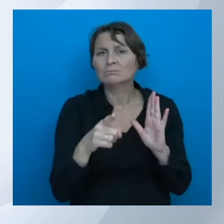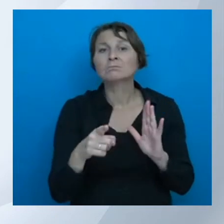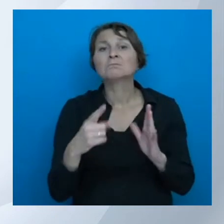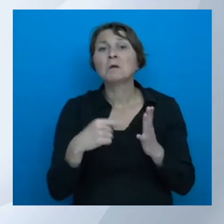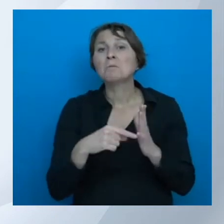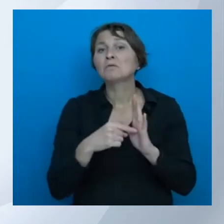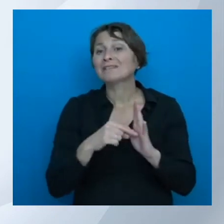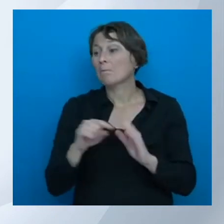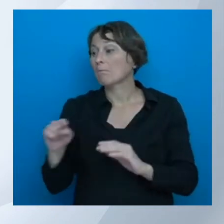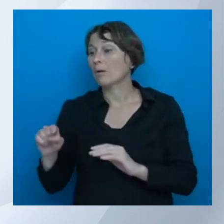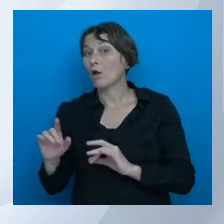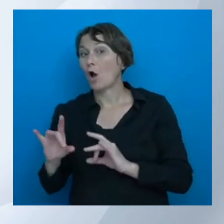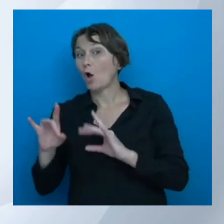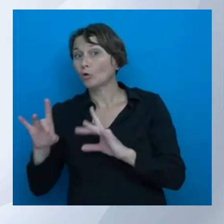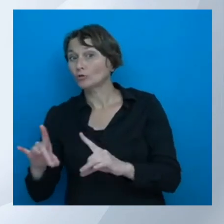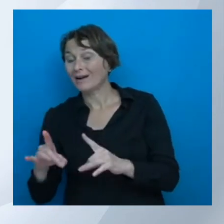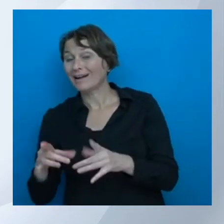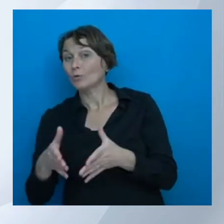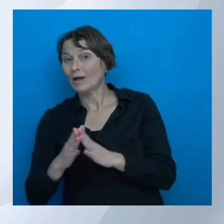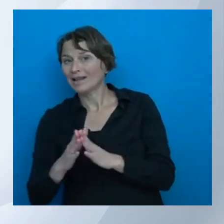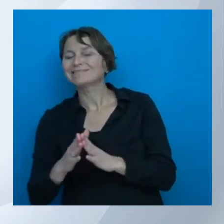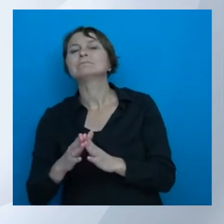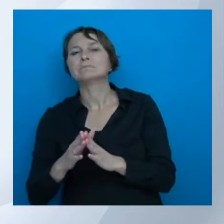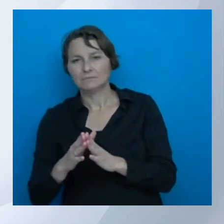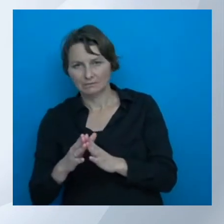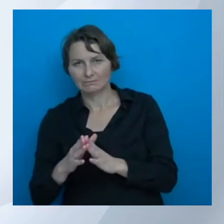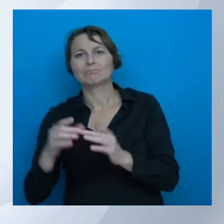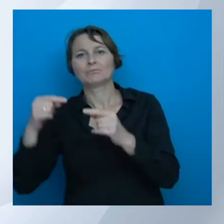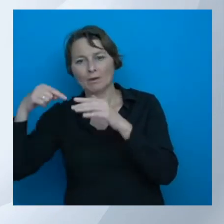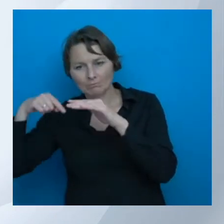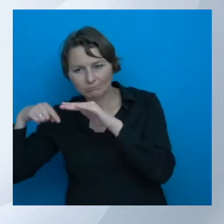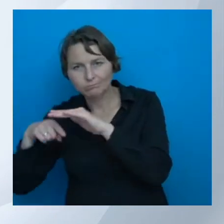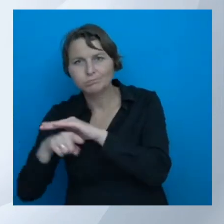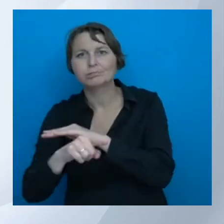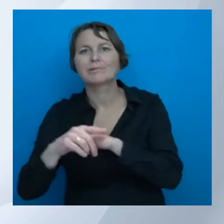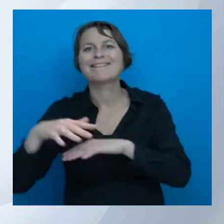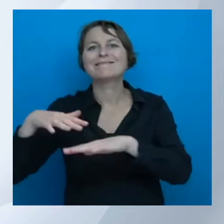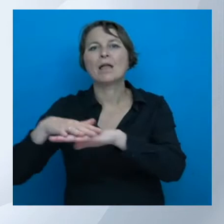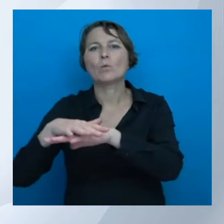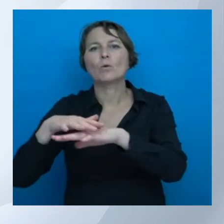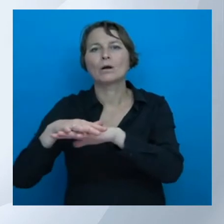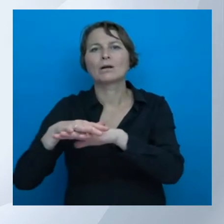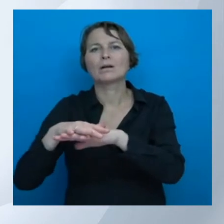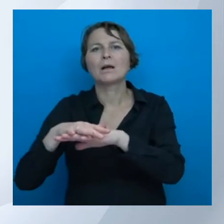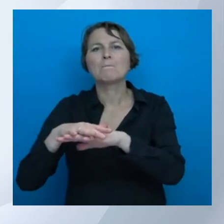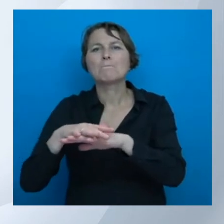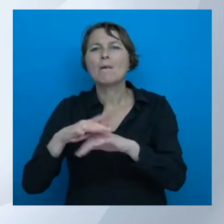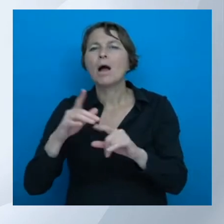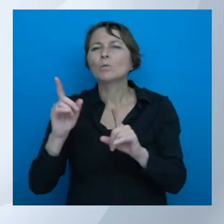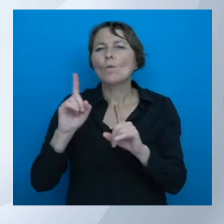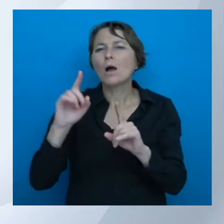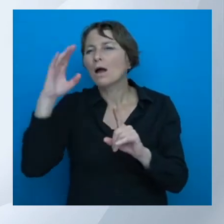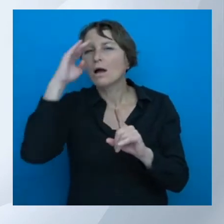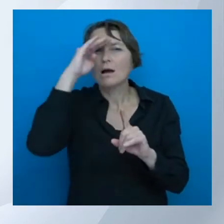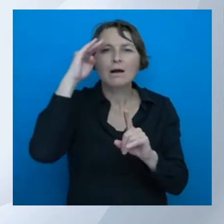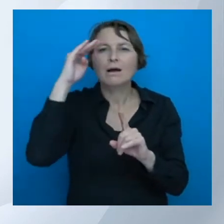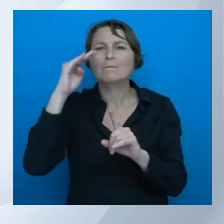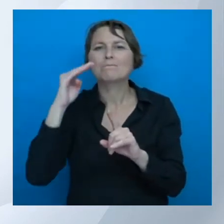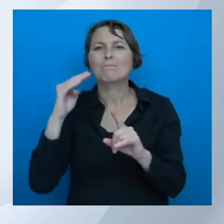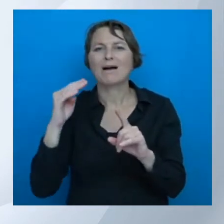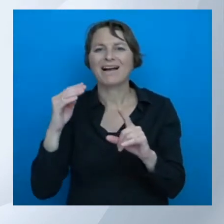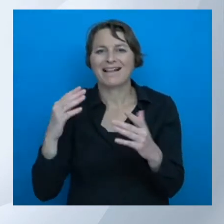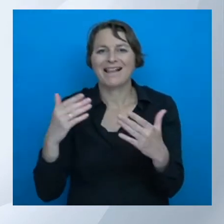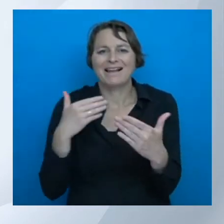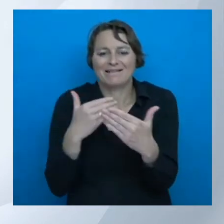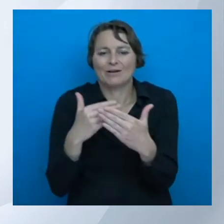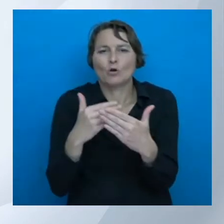network, but it would leave the point of the network almost physically closest to where that data center